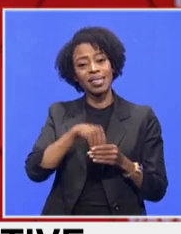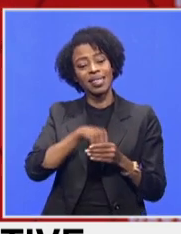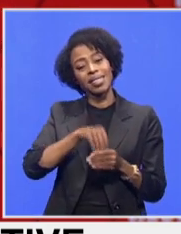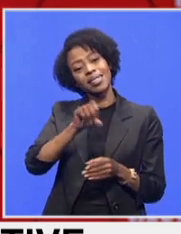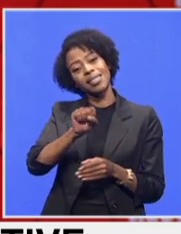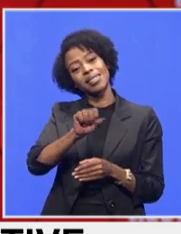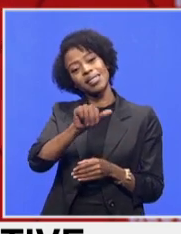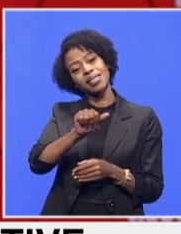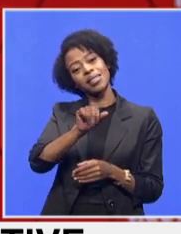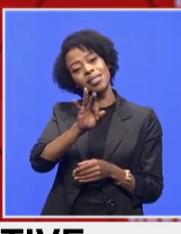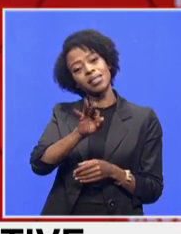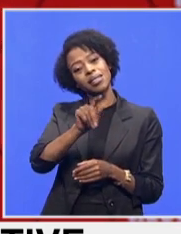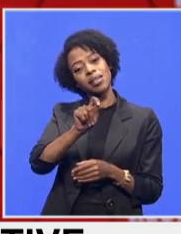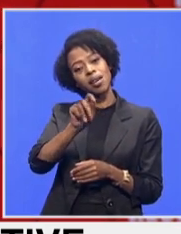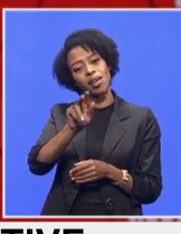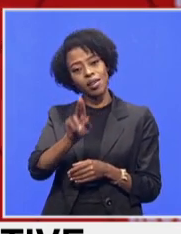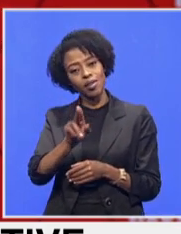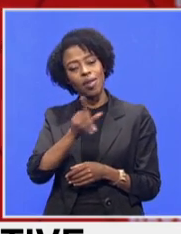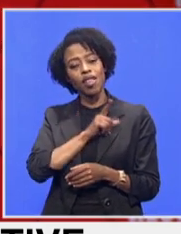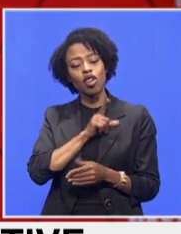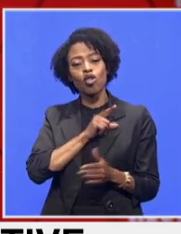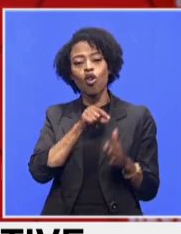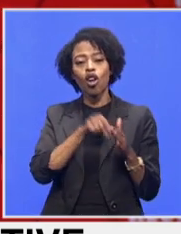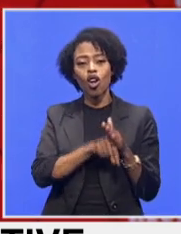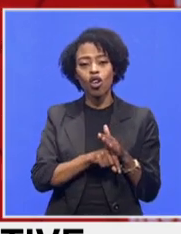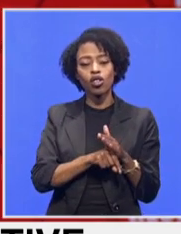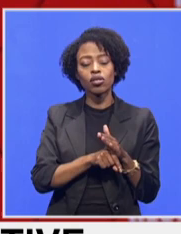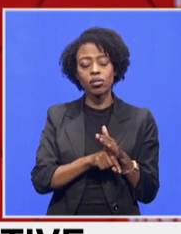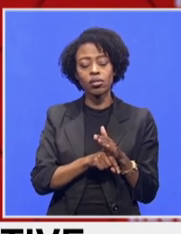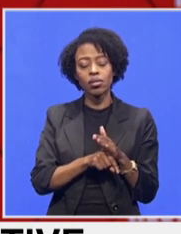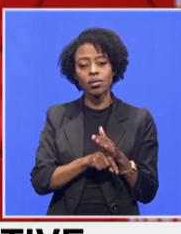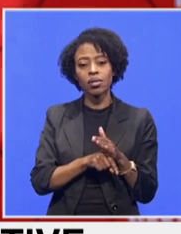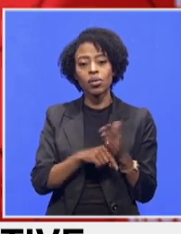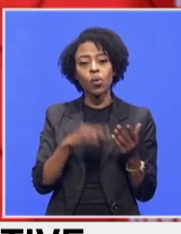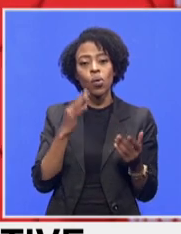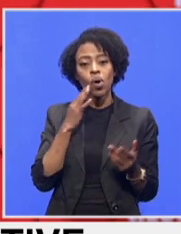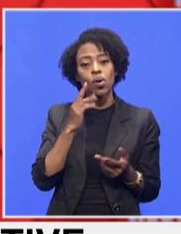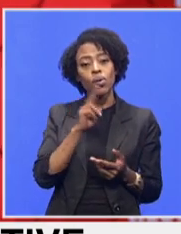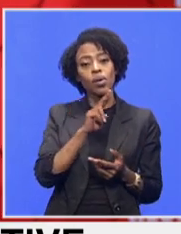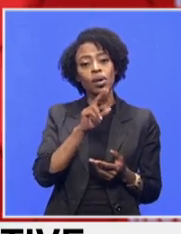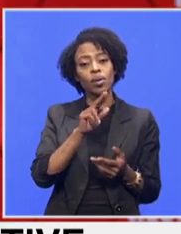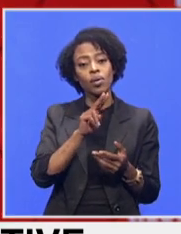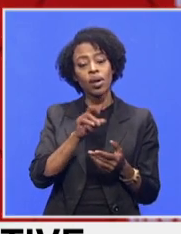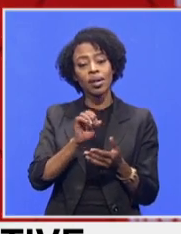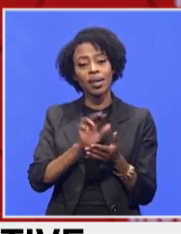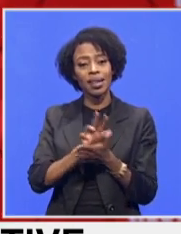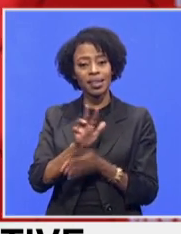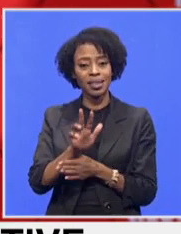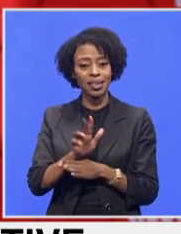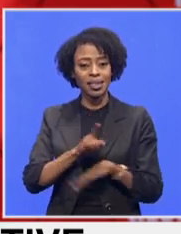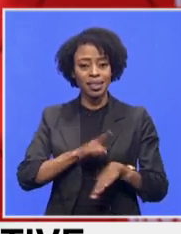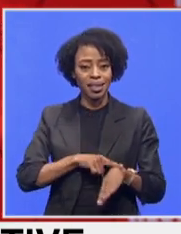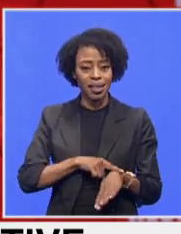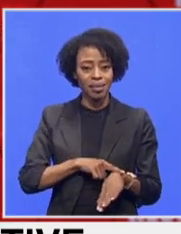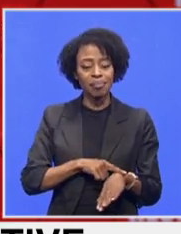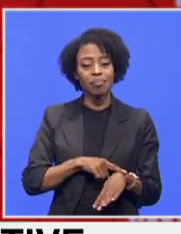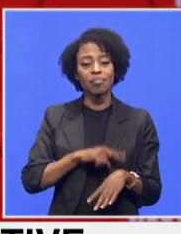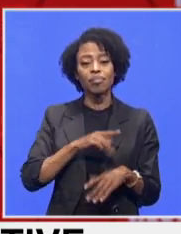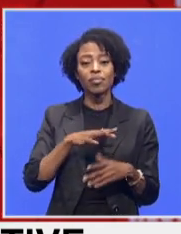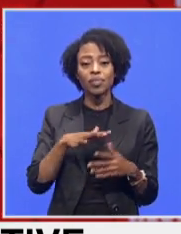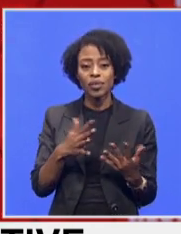made us lose yet another moment, the 2018 moment, in which we burst